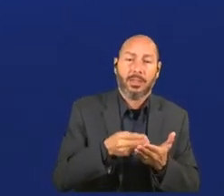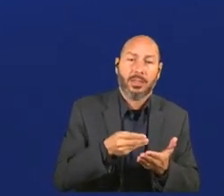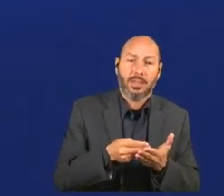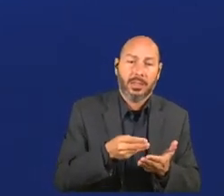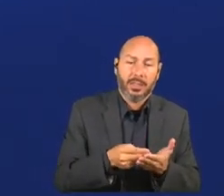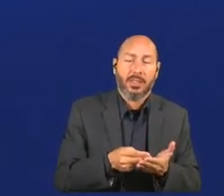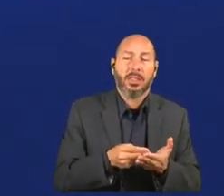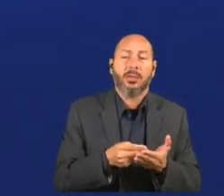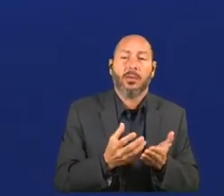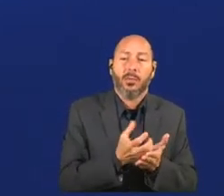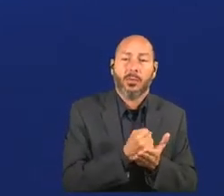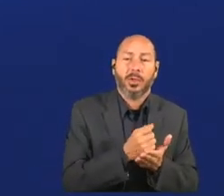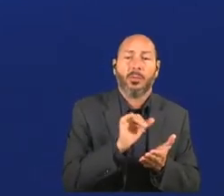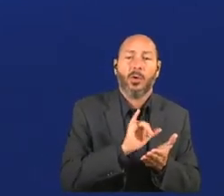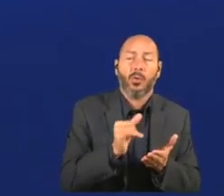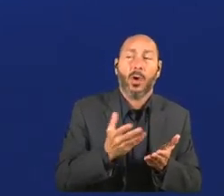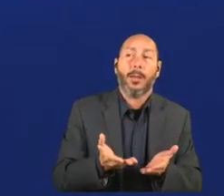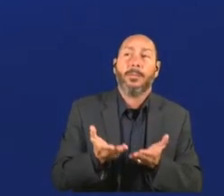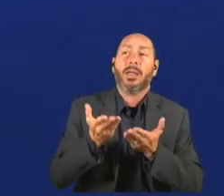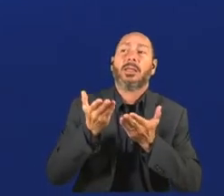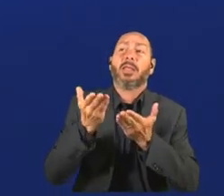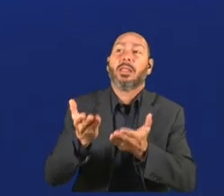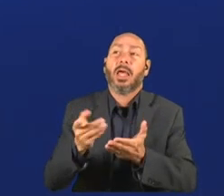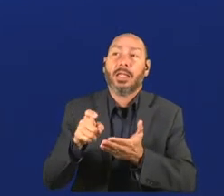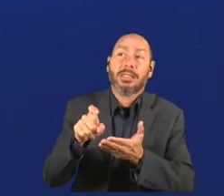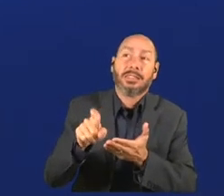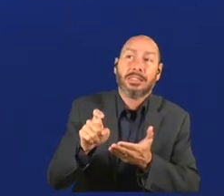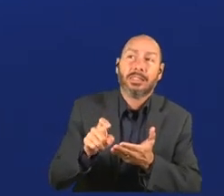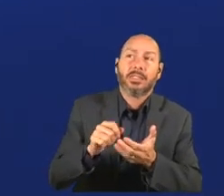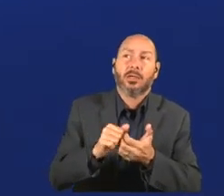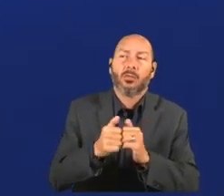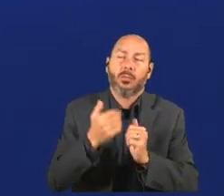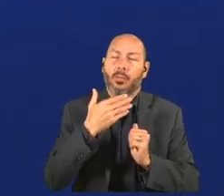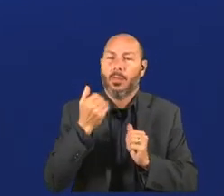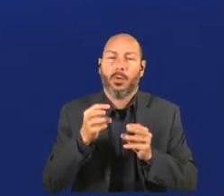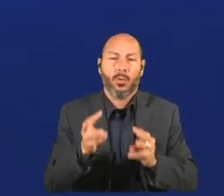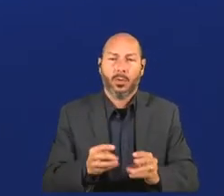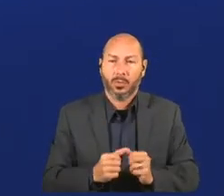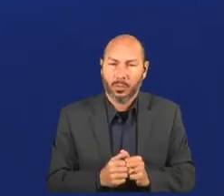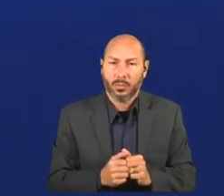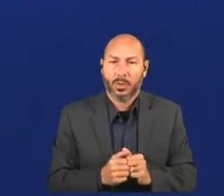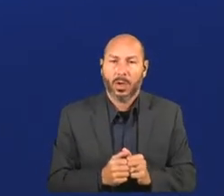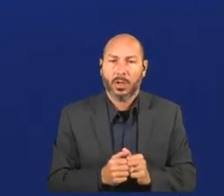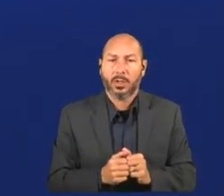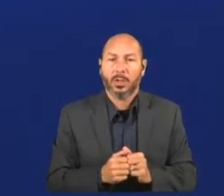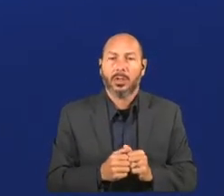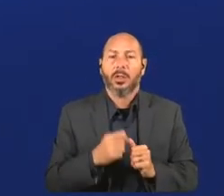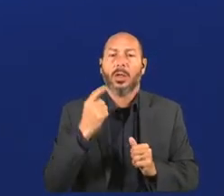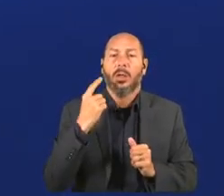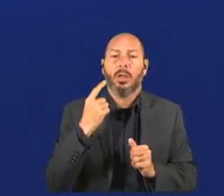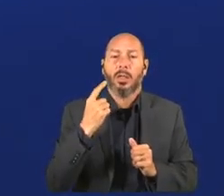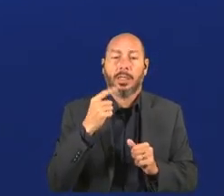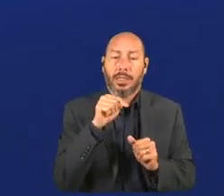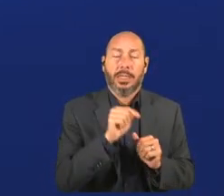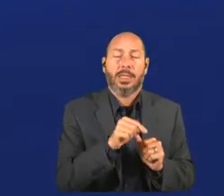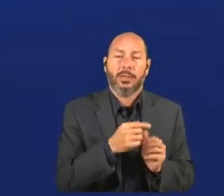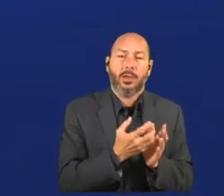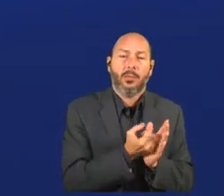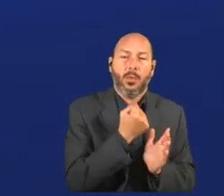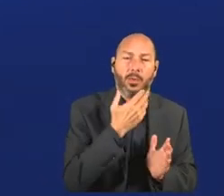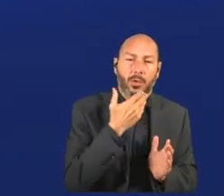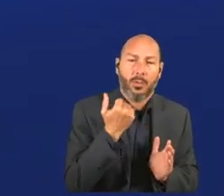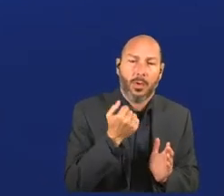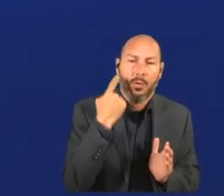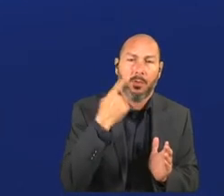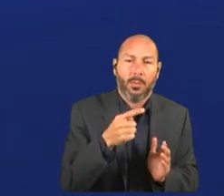funding. So funding is complicated, we know that, but we should first focus on how we can make the most of existing funding so that we can more